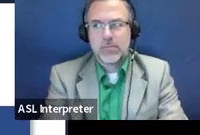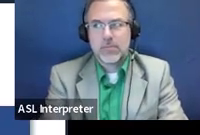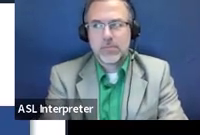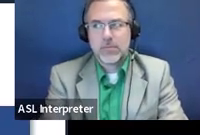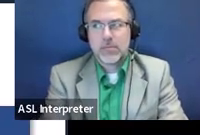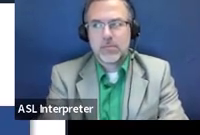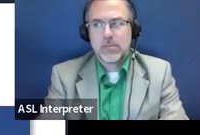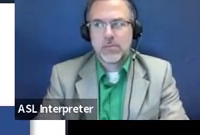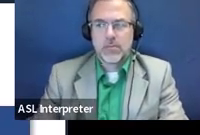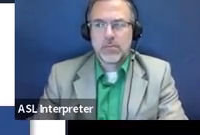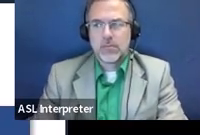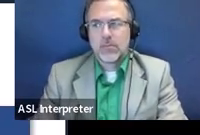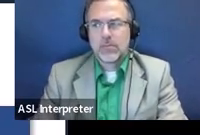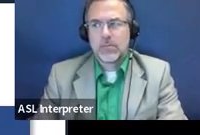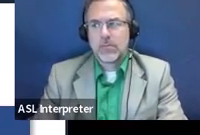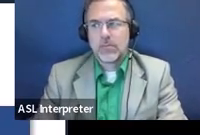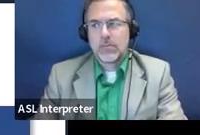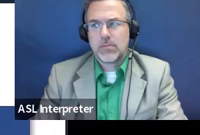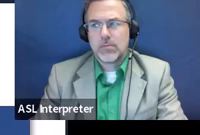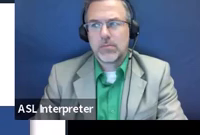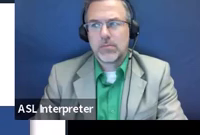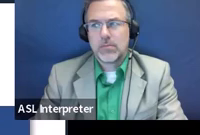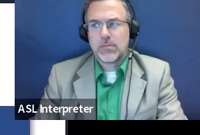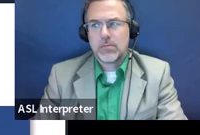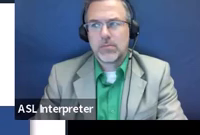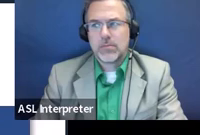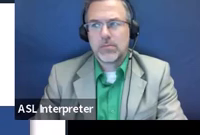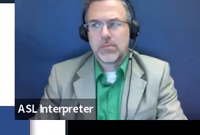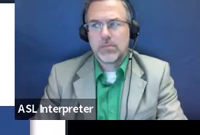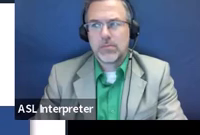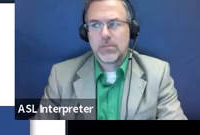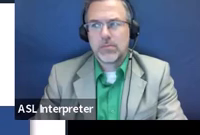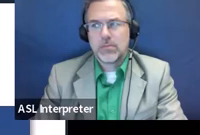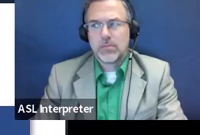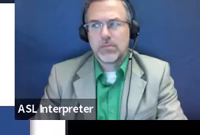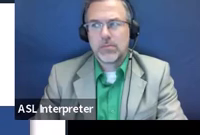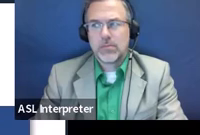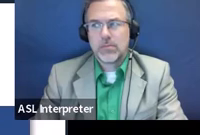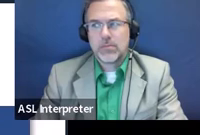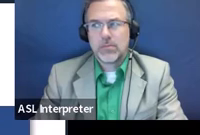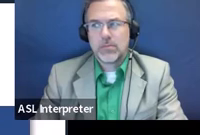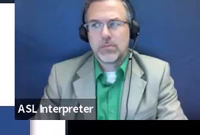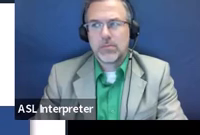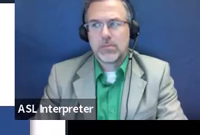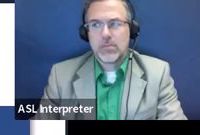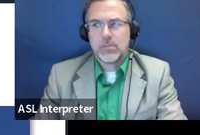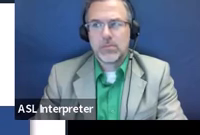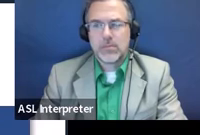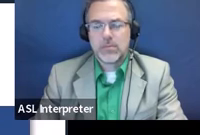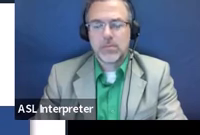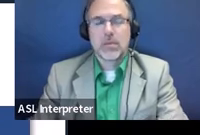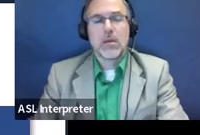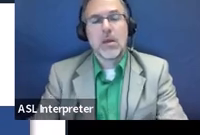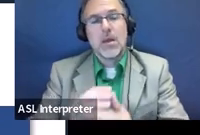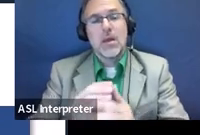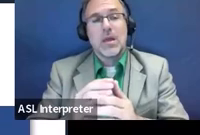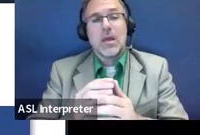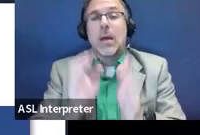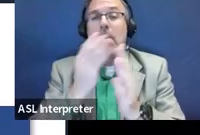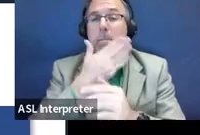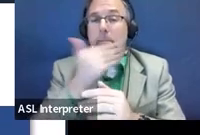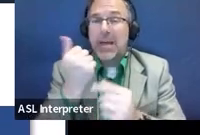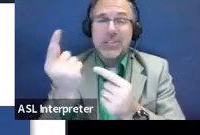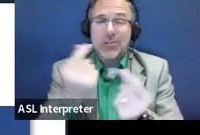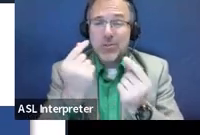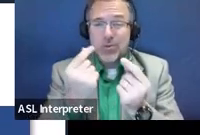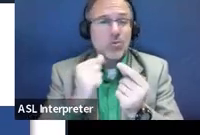Best practice really is to leave no section of the written notice blank. But like section 5, sometimes there just